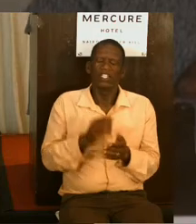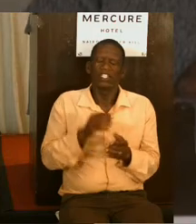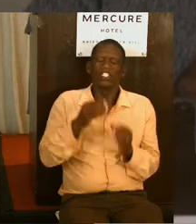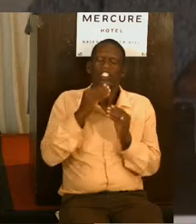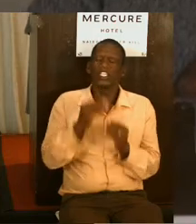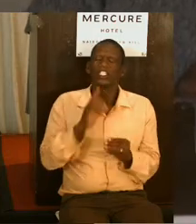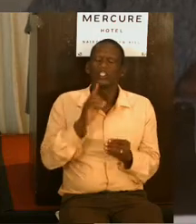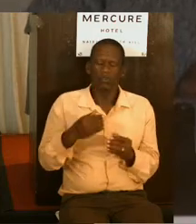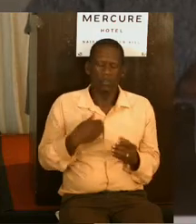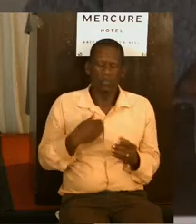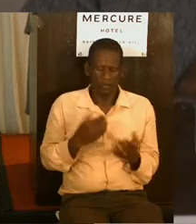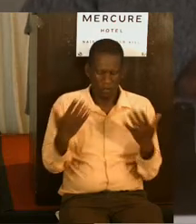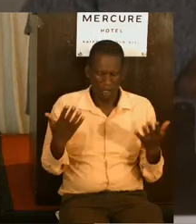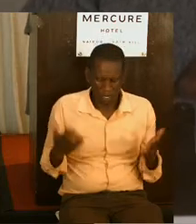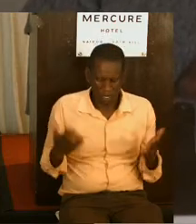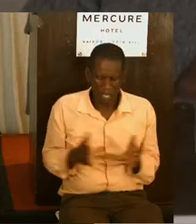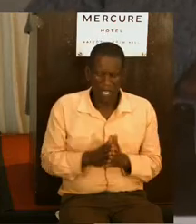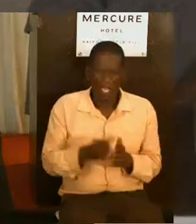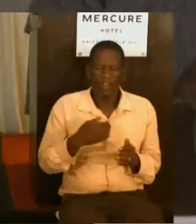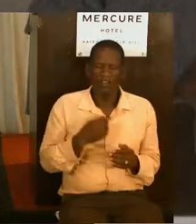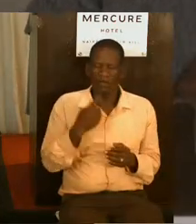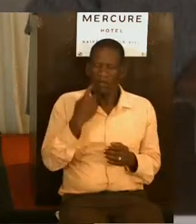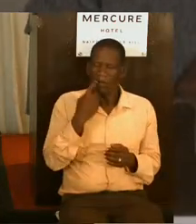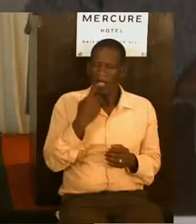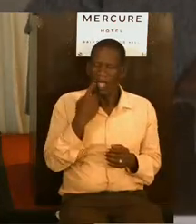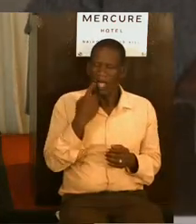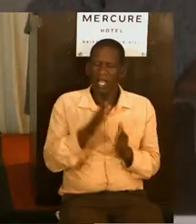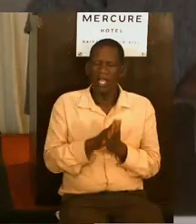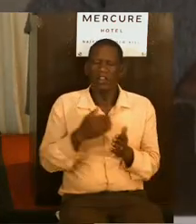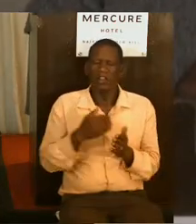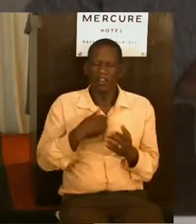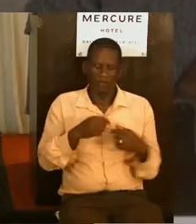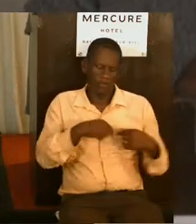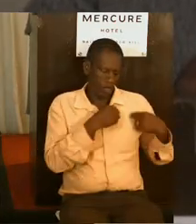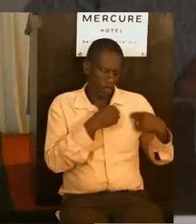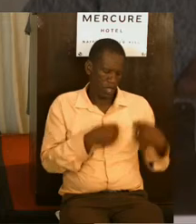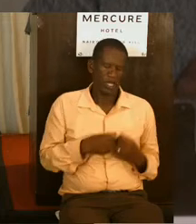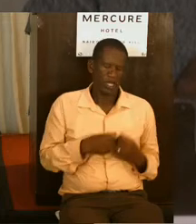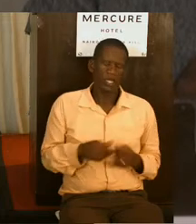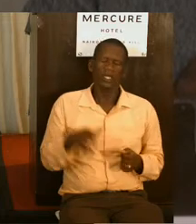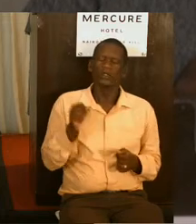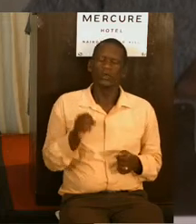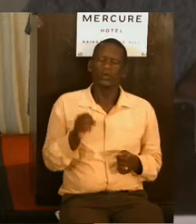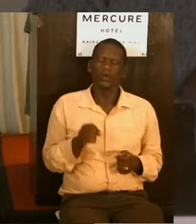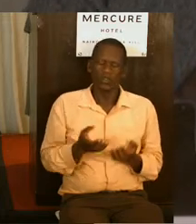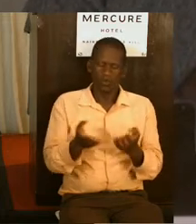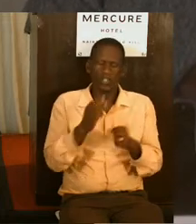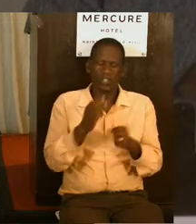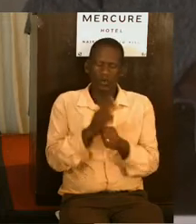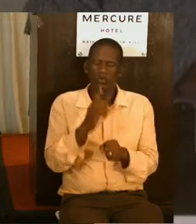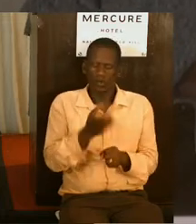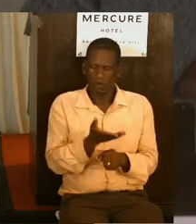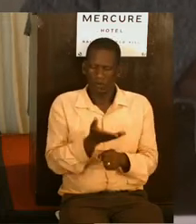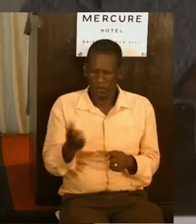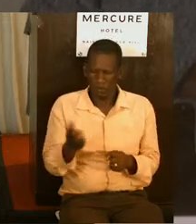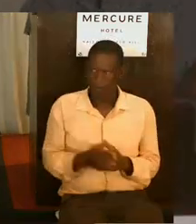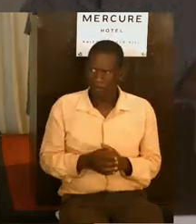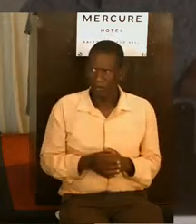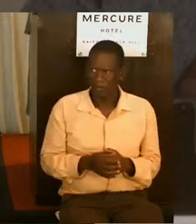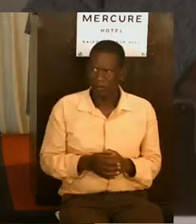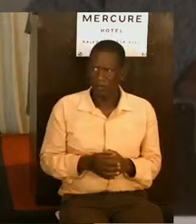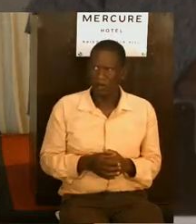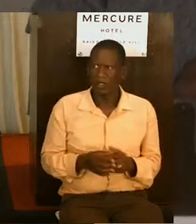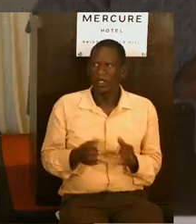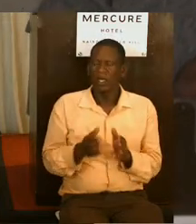you have your hand you have your tongue and you have your heart so you need to use one of them